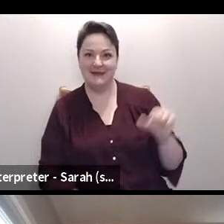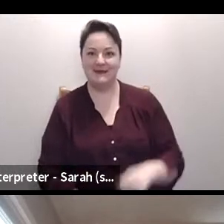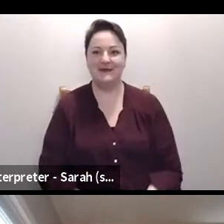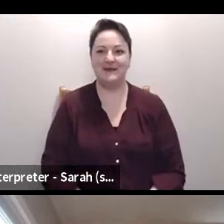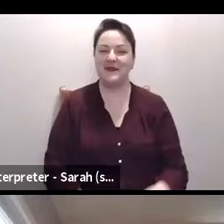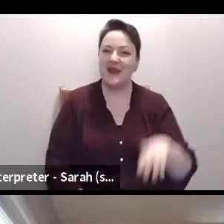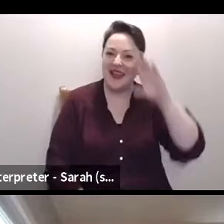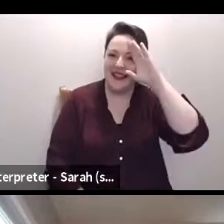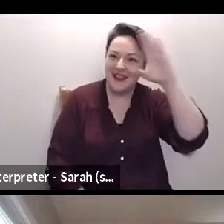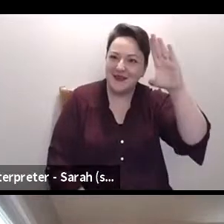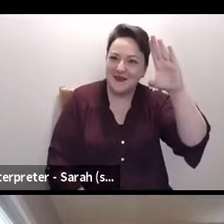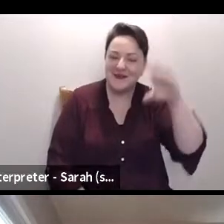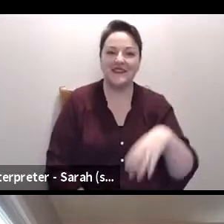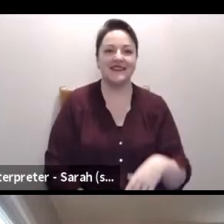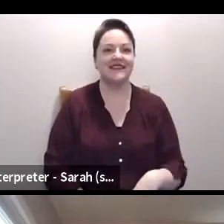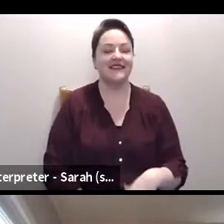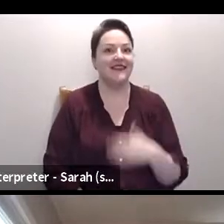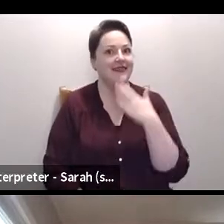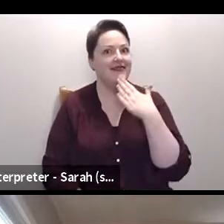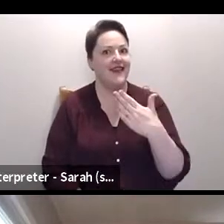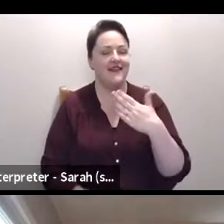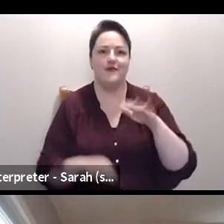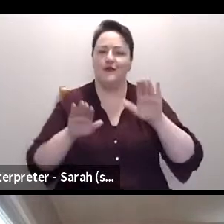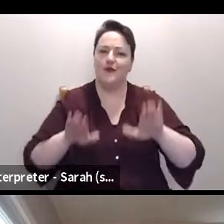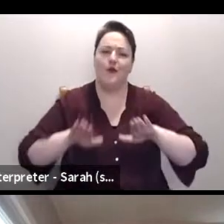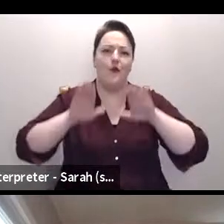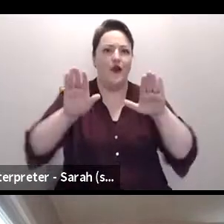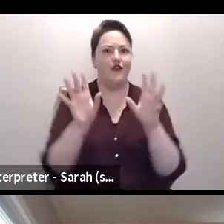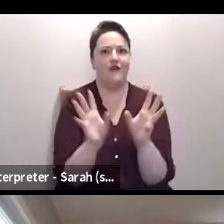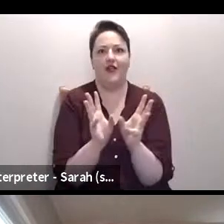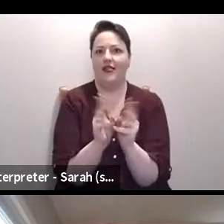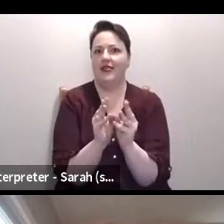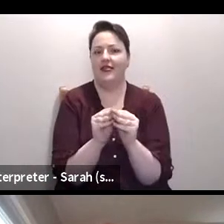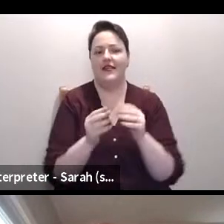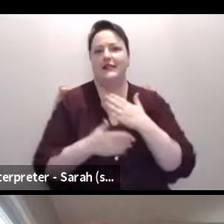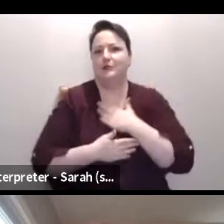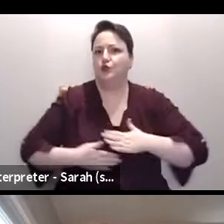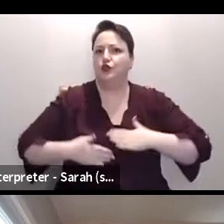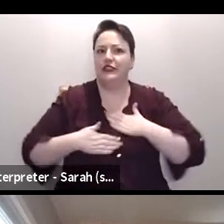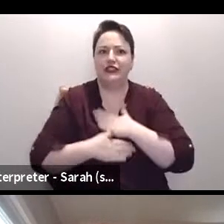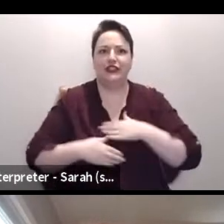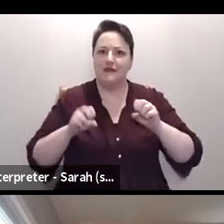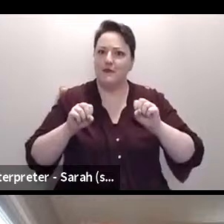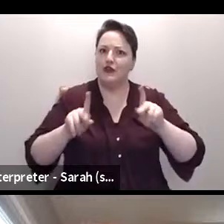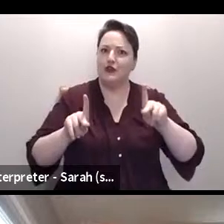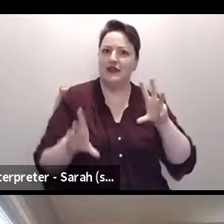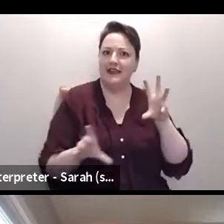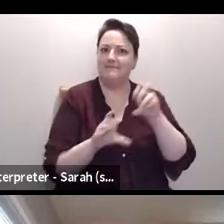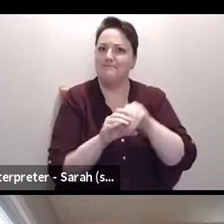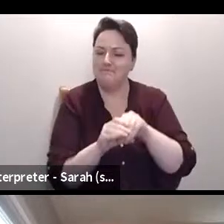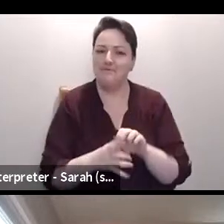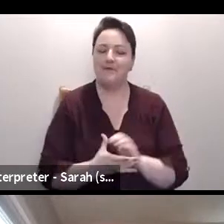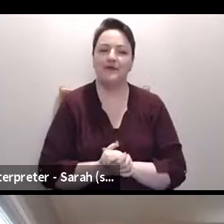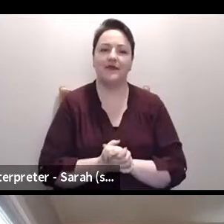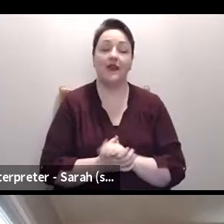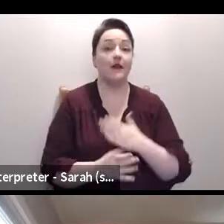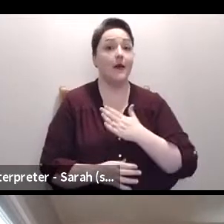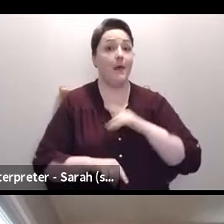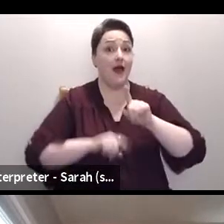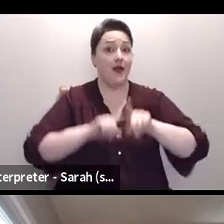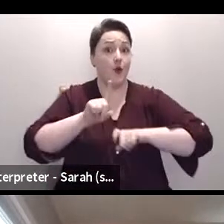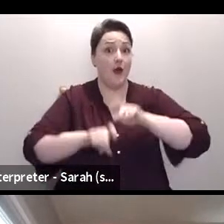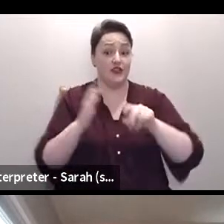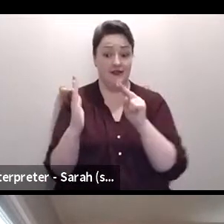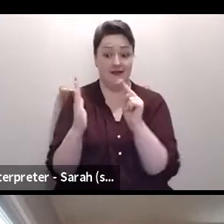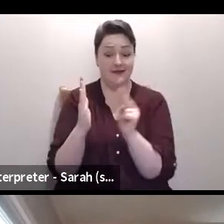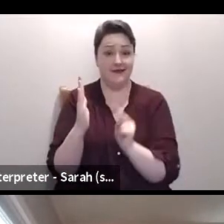Hello, thank you. This is really wonderful, and I really appreciate the chance to join you all. And looking through my questions for tonight, I realize